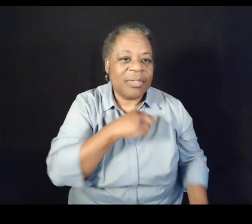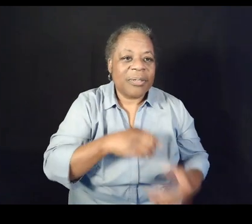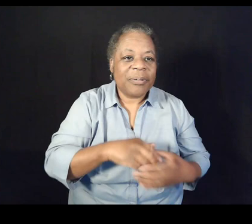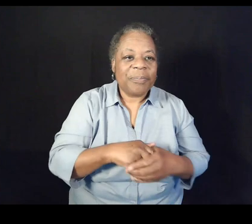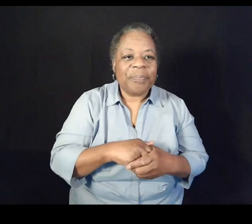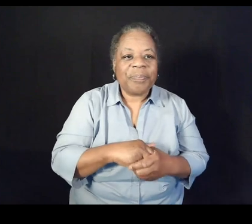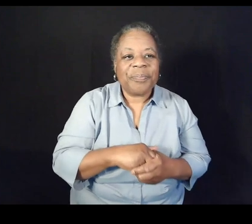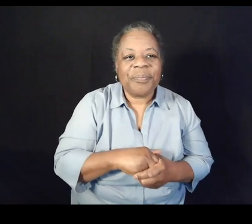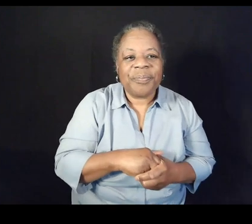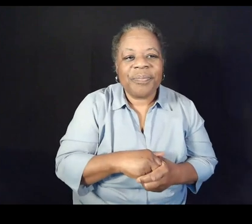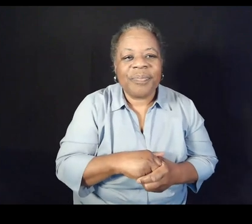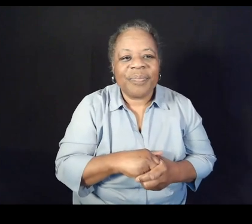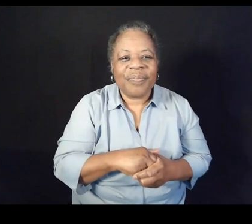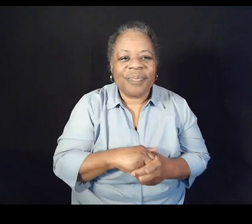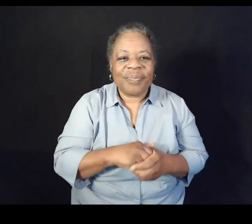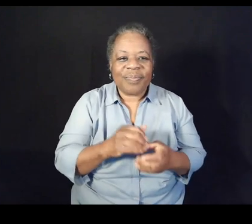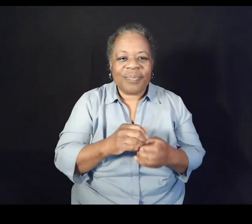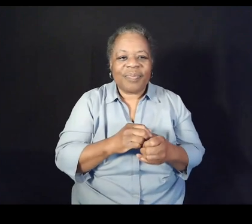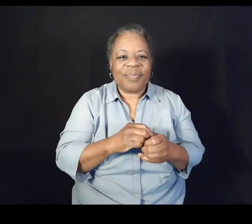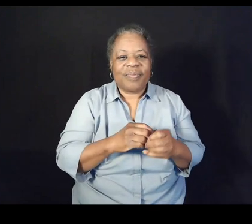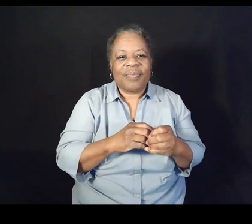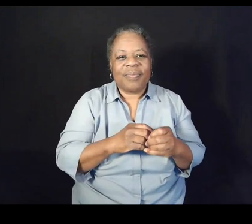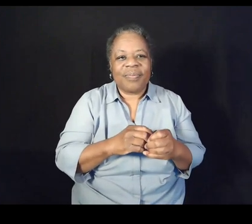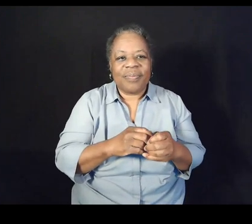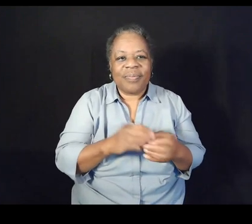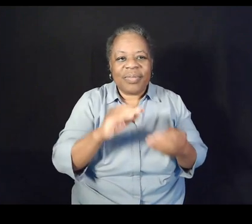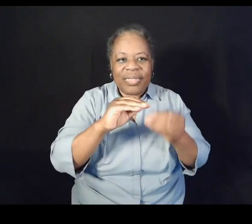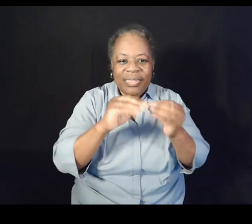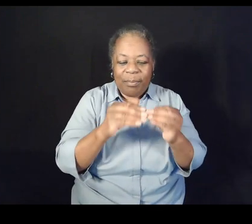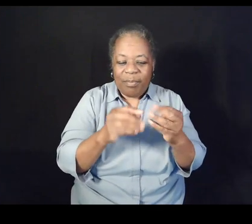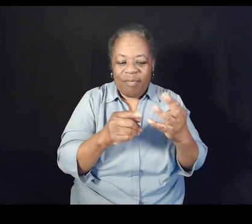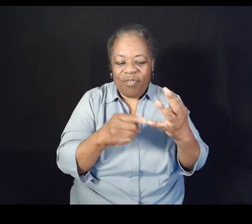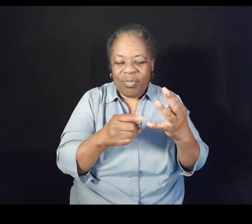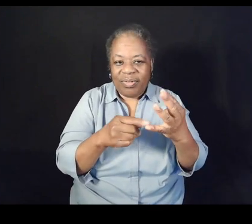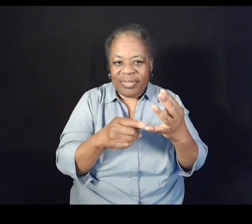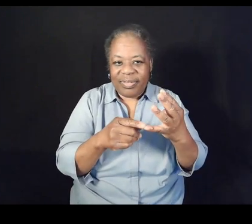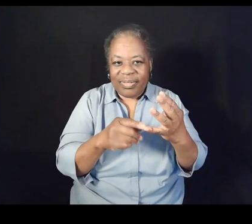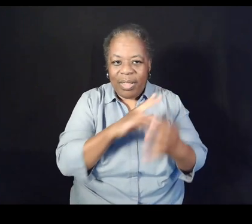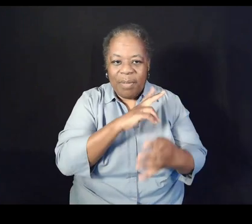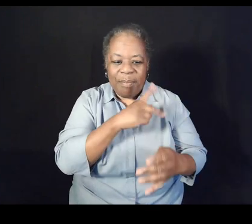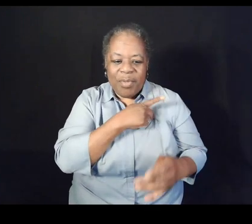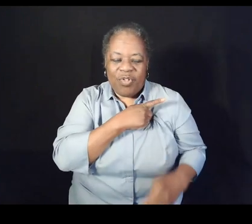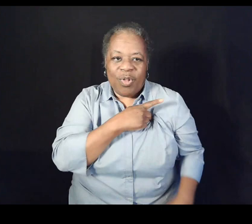Well, a final line of evidence is personal experience.